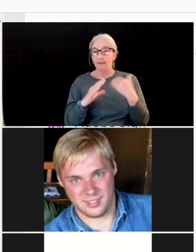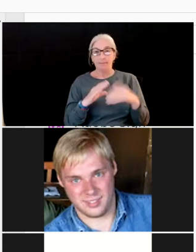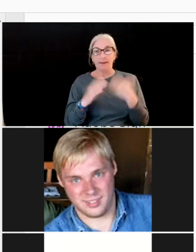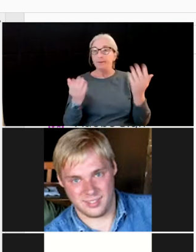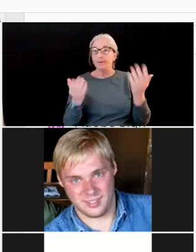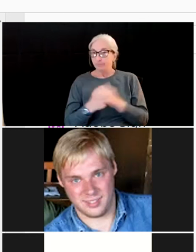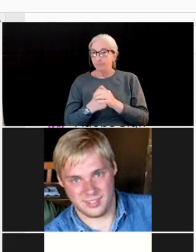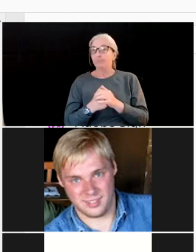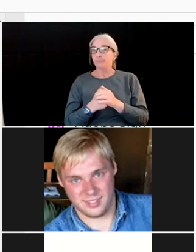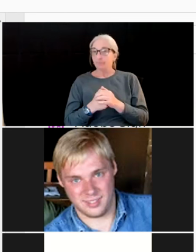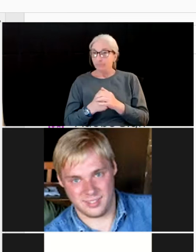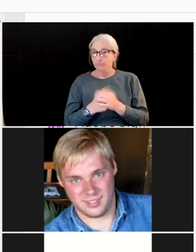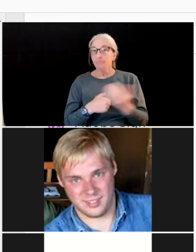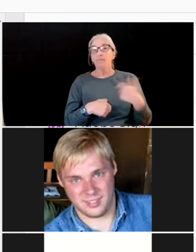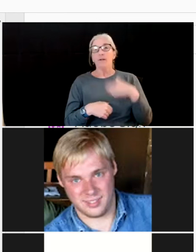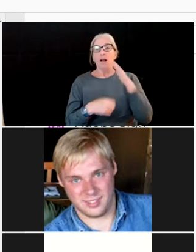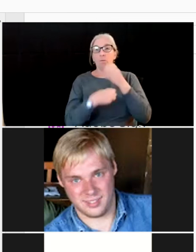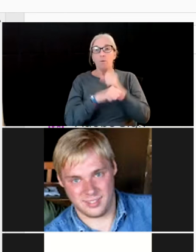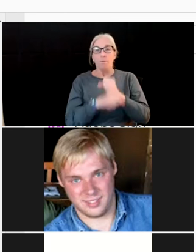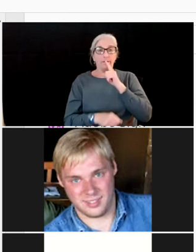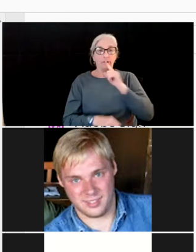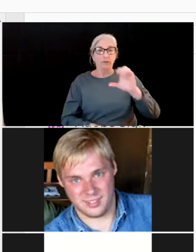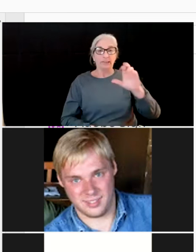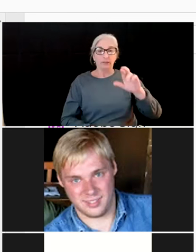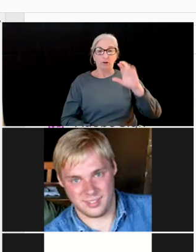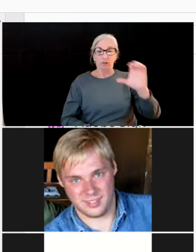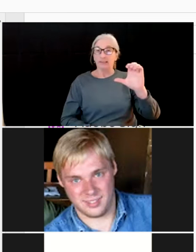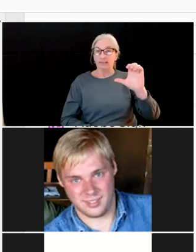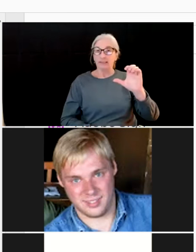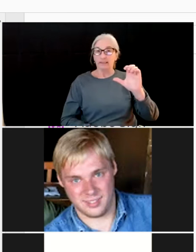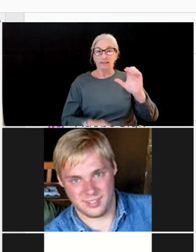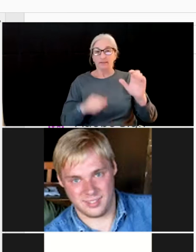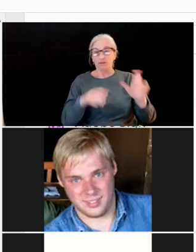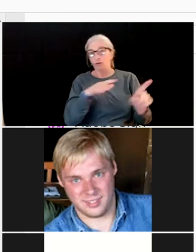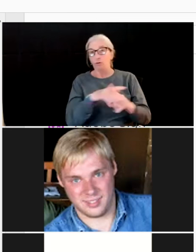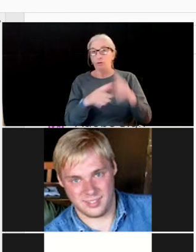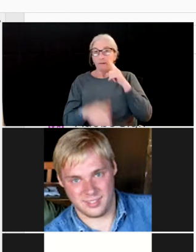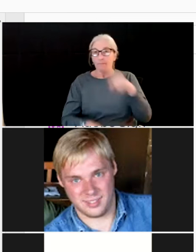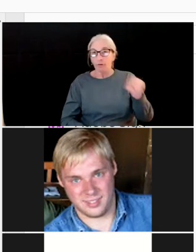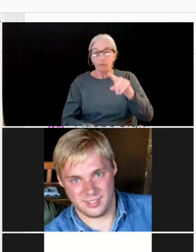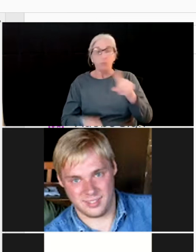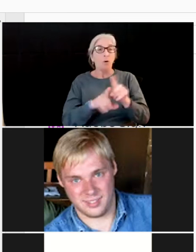I'll make sure the CRCs get logged in for you, and I'll give you a copy of the handout if you need one.